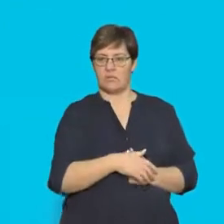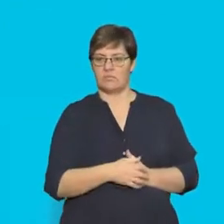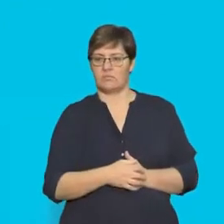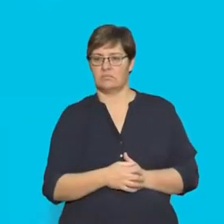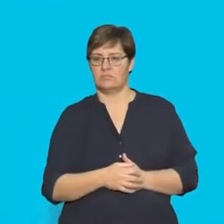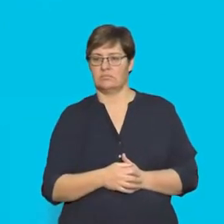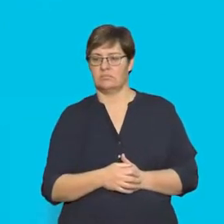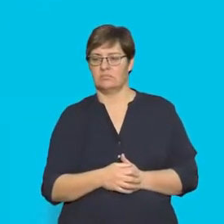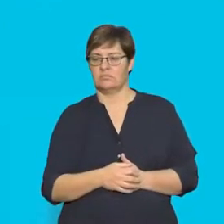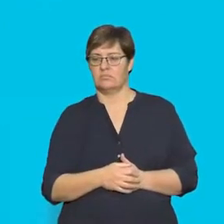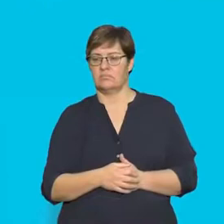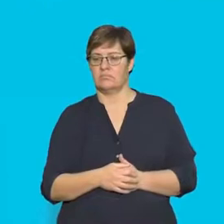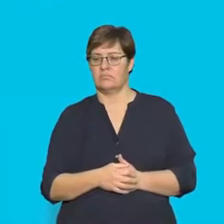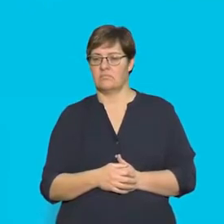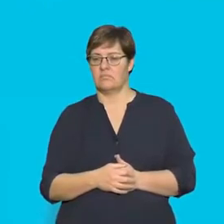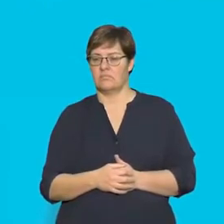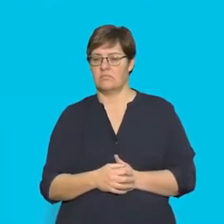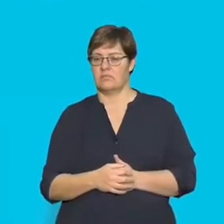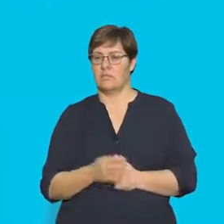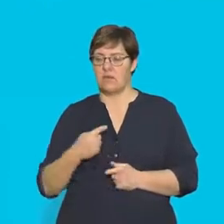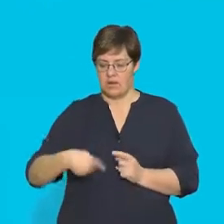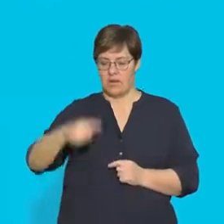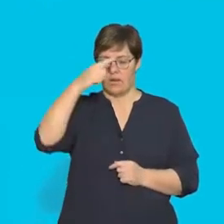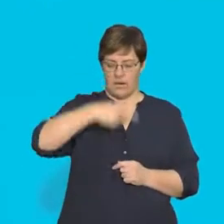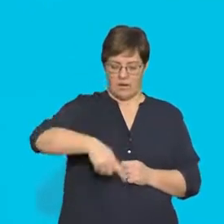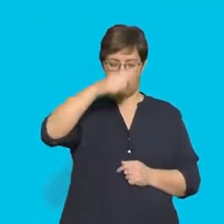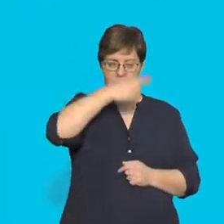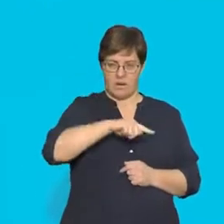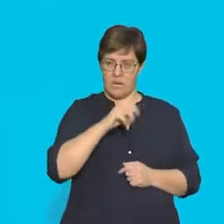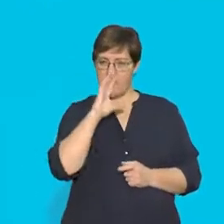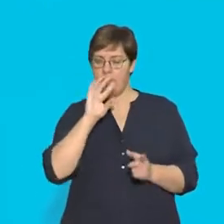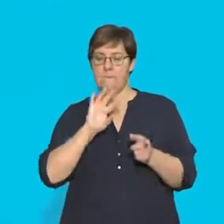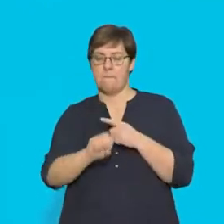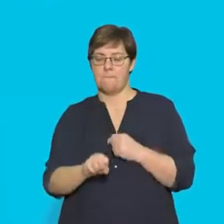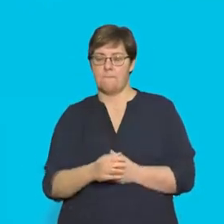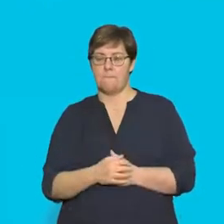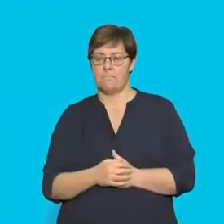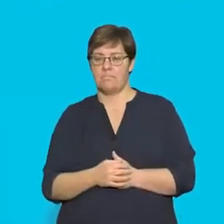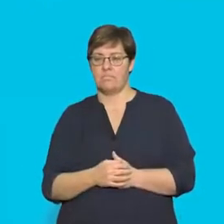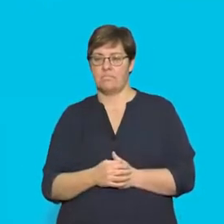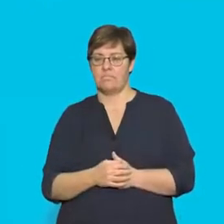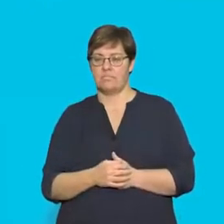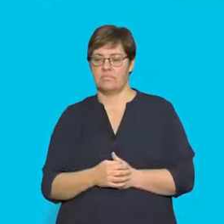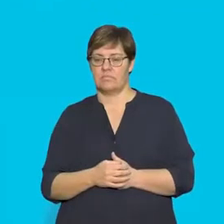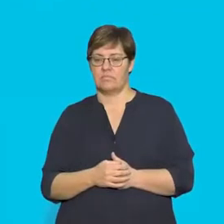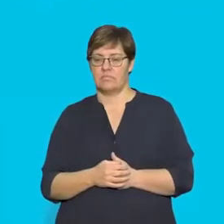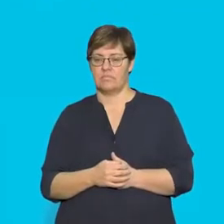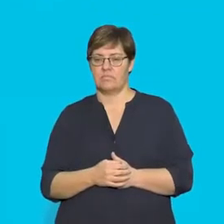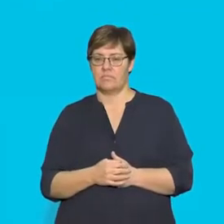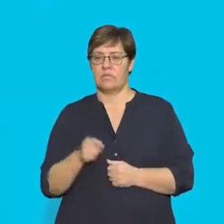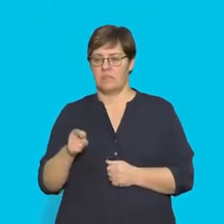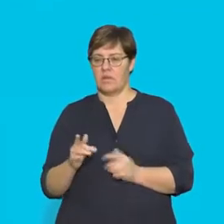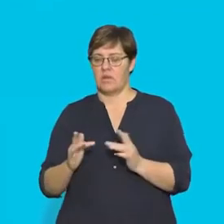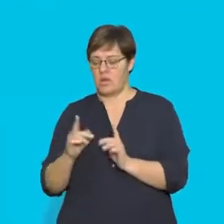on the dotted lines, and in that way, I will recognize that this piece of wire